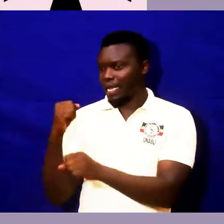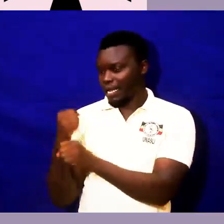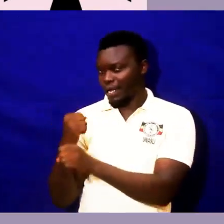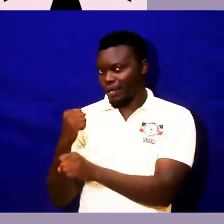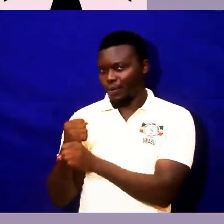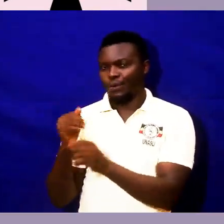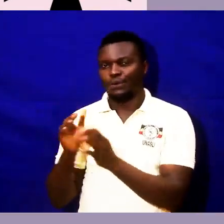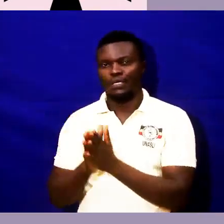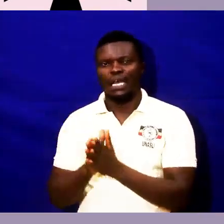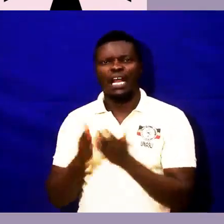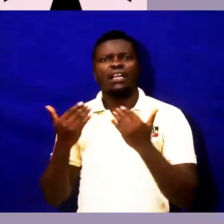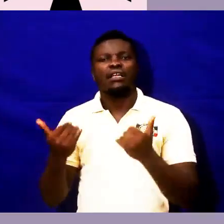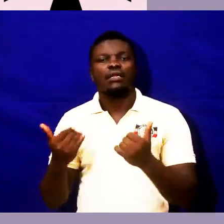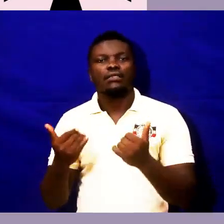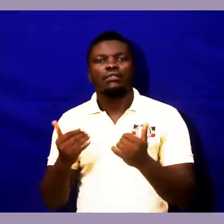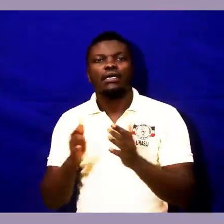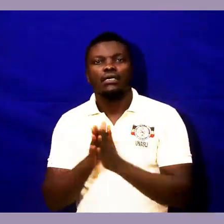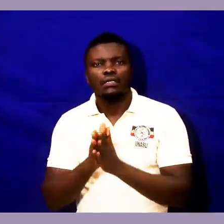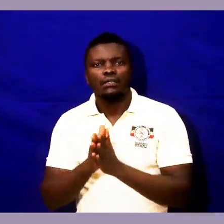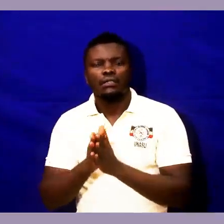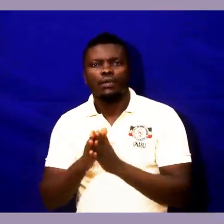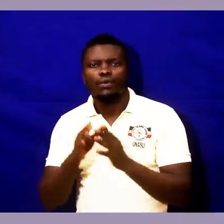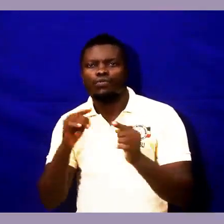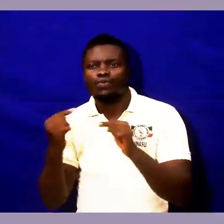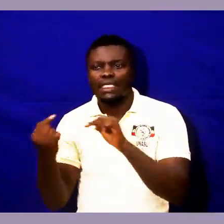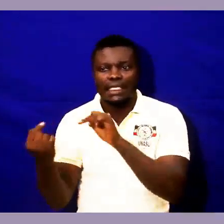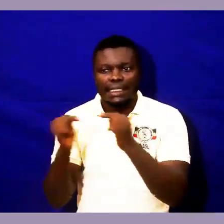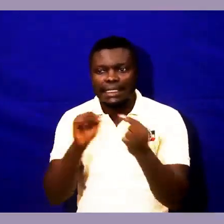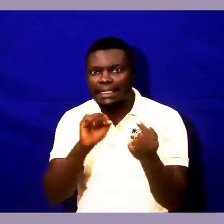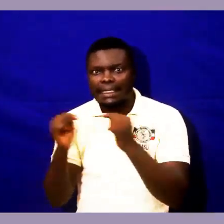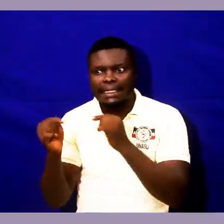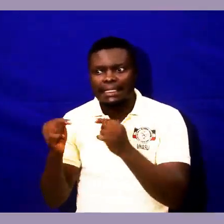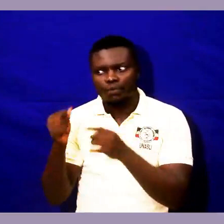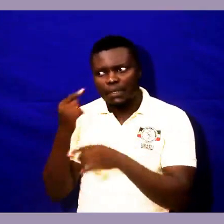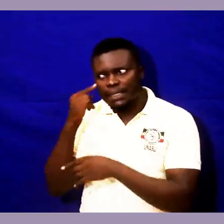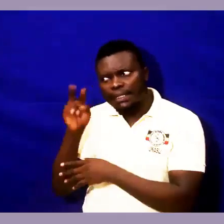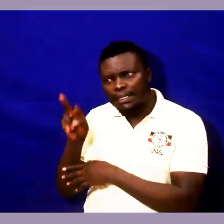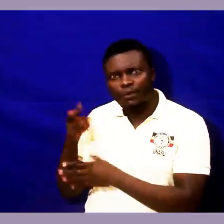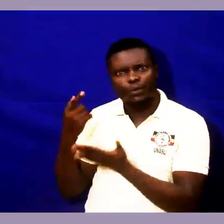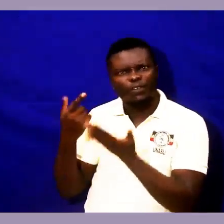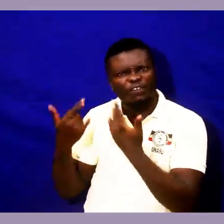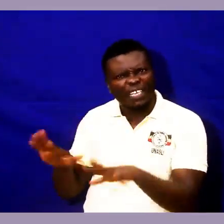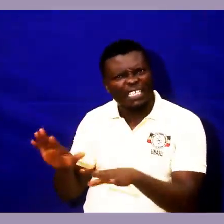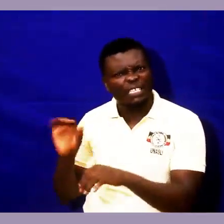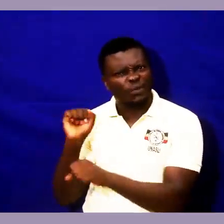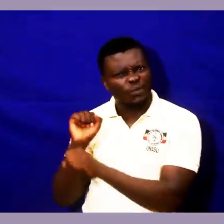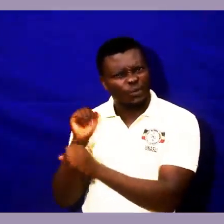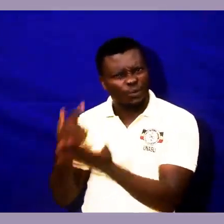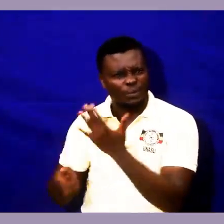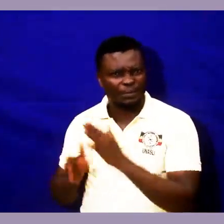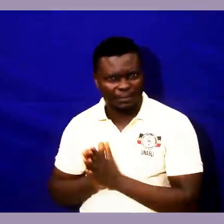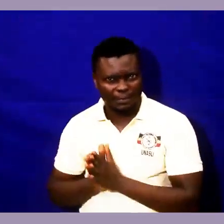the actions. Now we are going to talk about what they have just done.